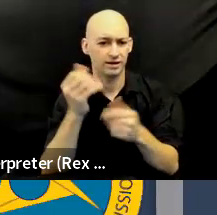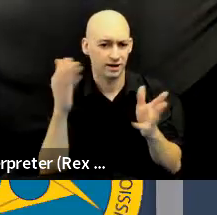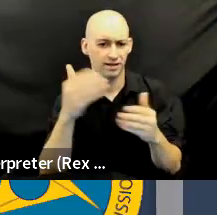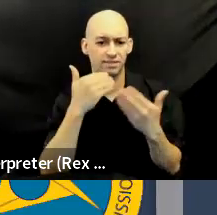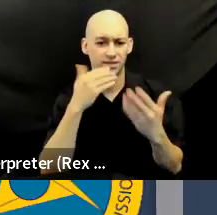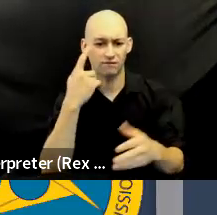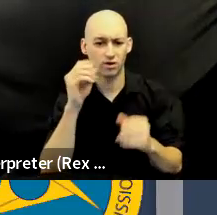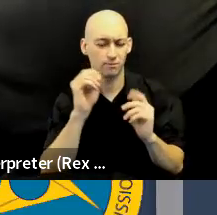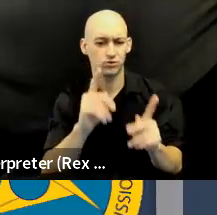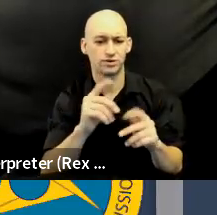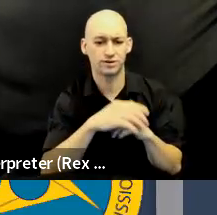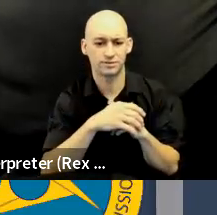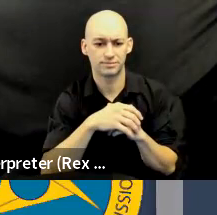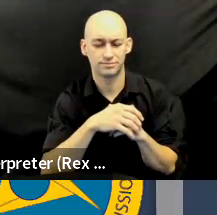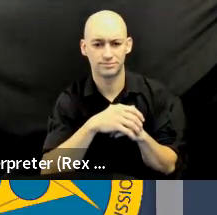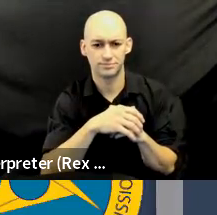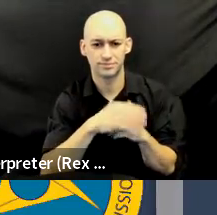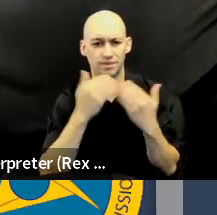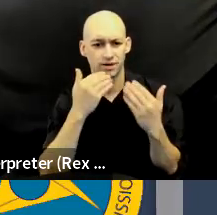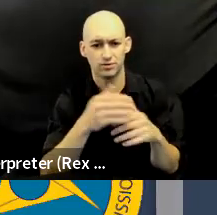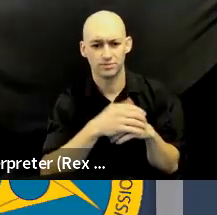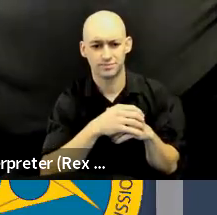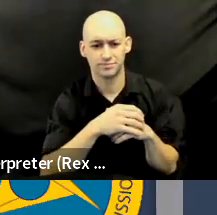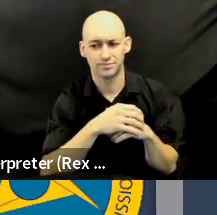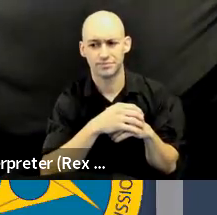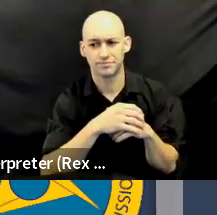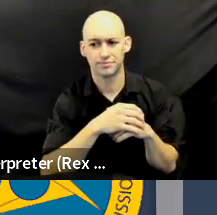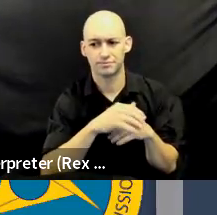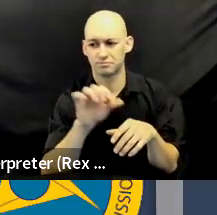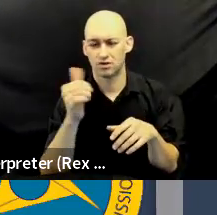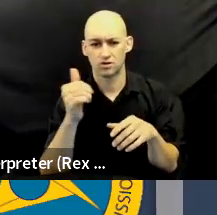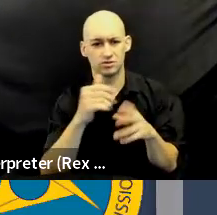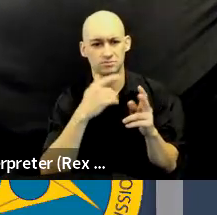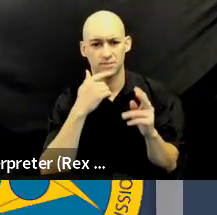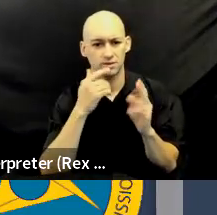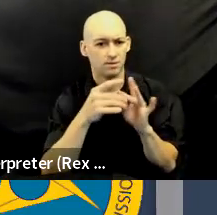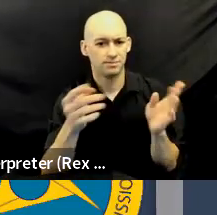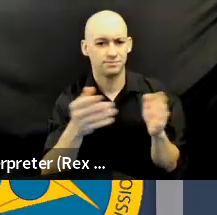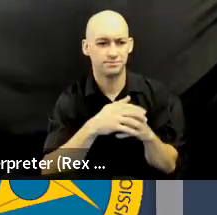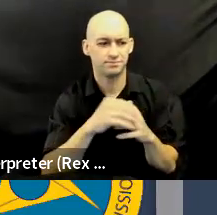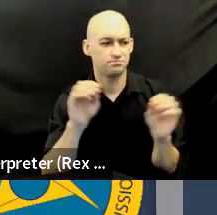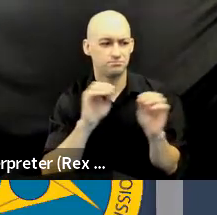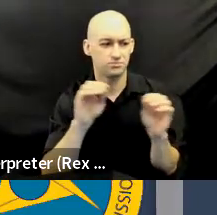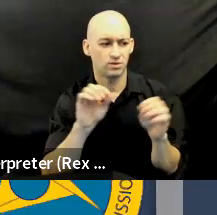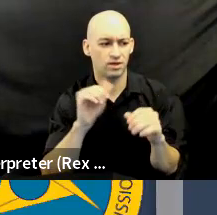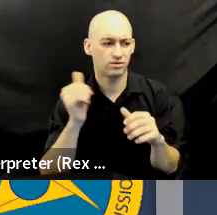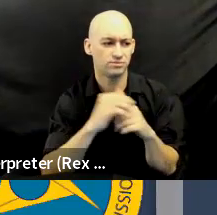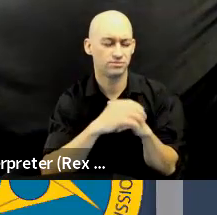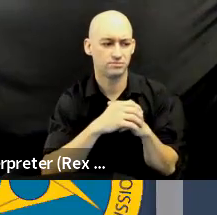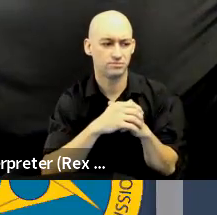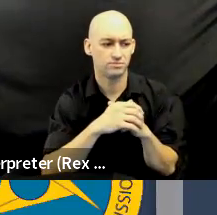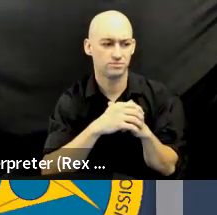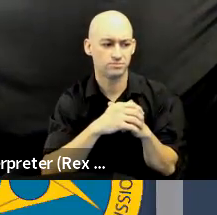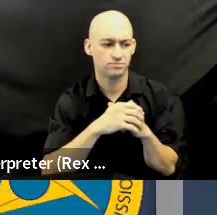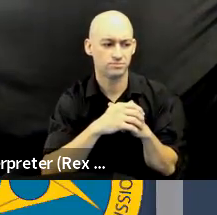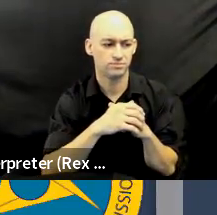opportunity to comment. Thank you. Any other public comment? I see no other request to comment on this item at this time. Thank